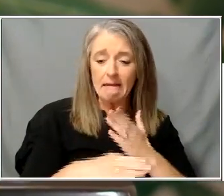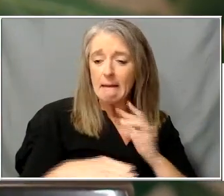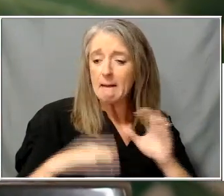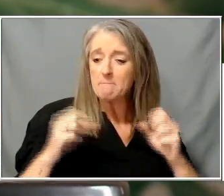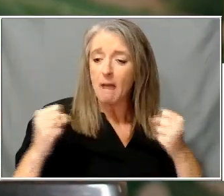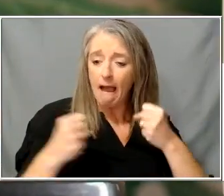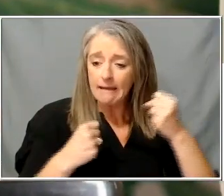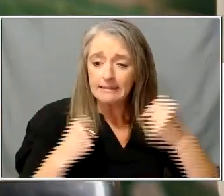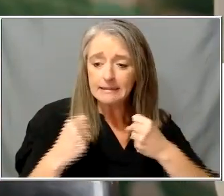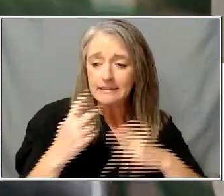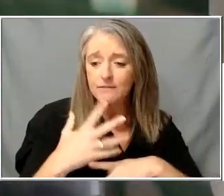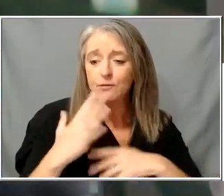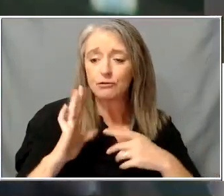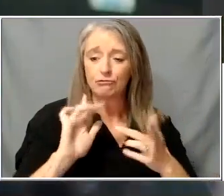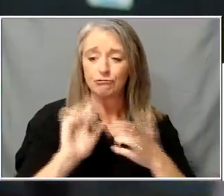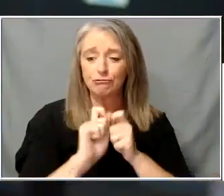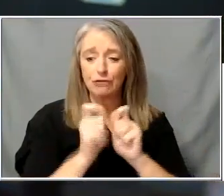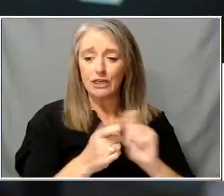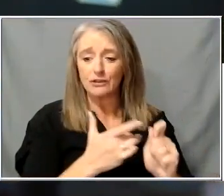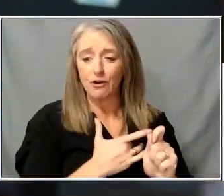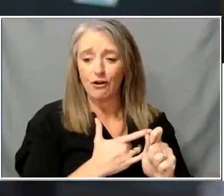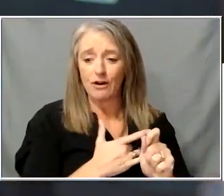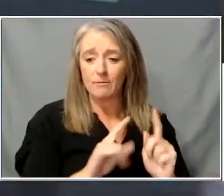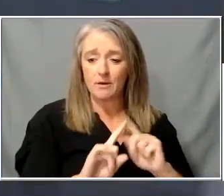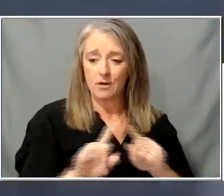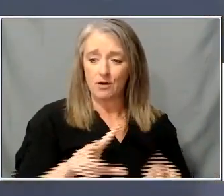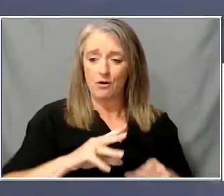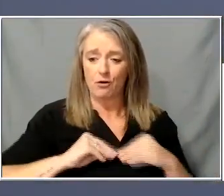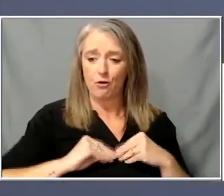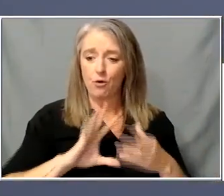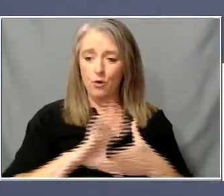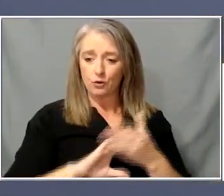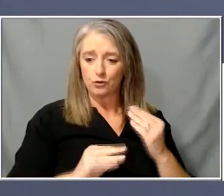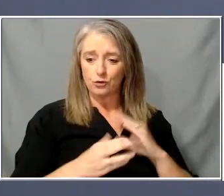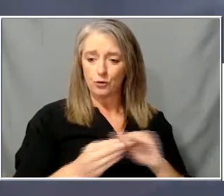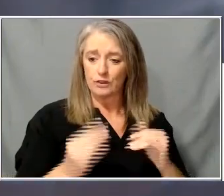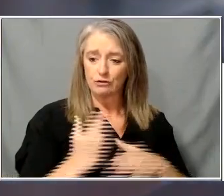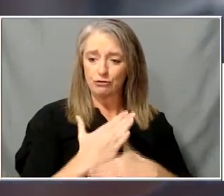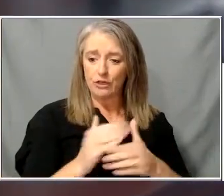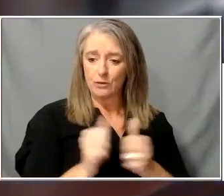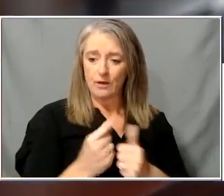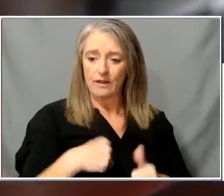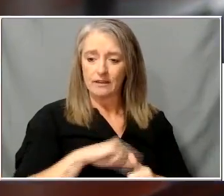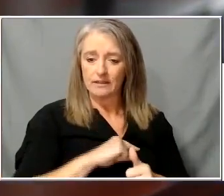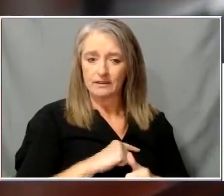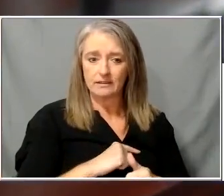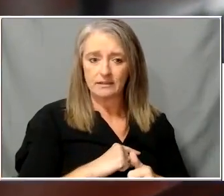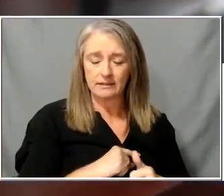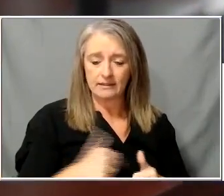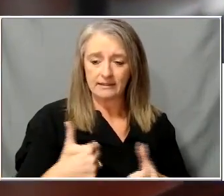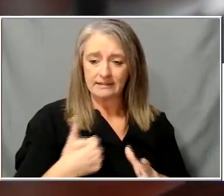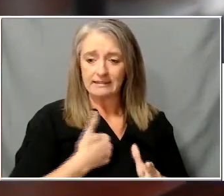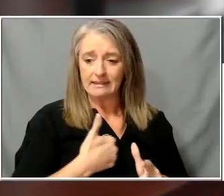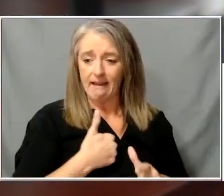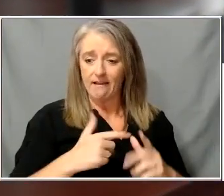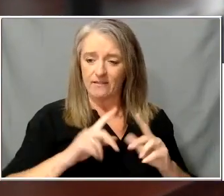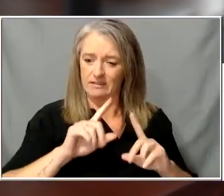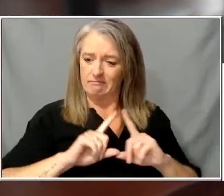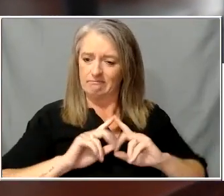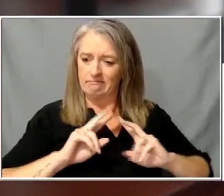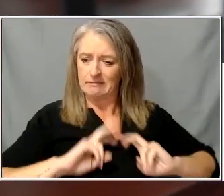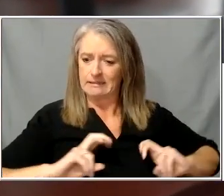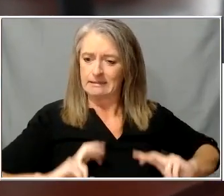heart-healthy change of heart. But it's her own story she shares with us today. And so I was doing a self-exam in the shower, and I felt the